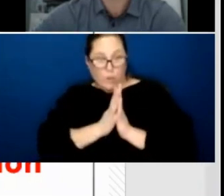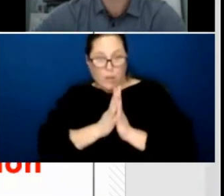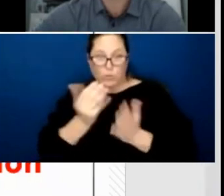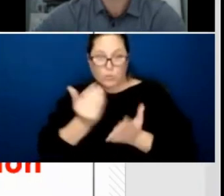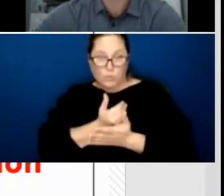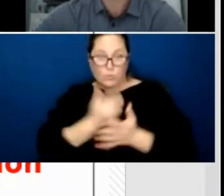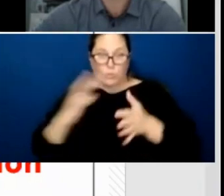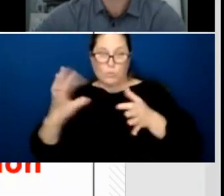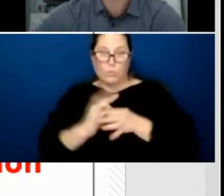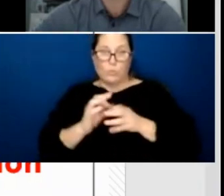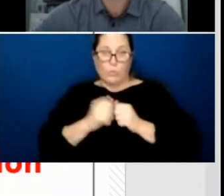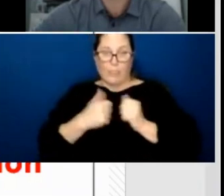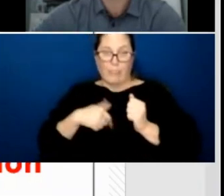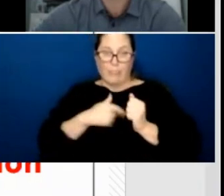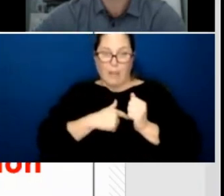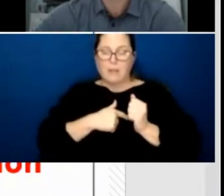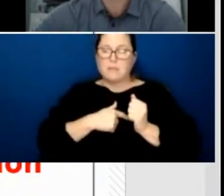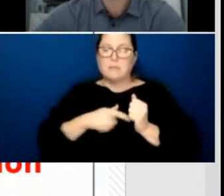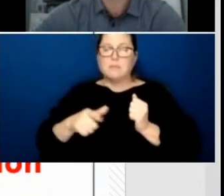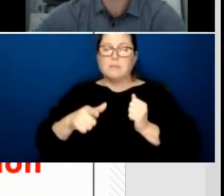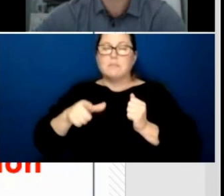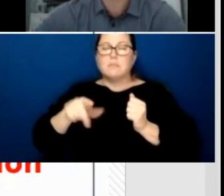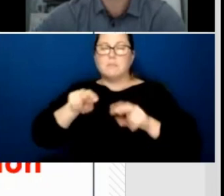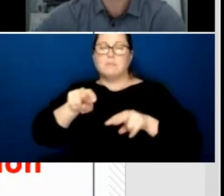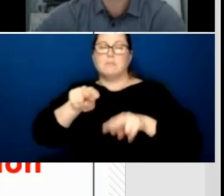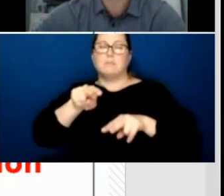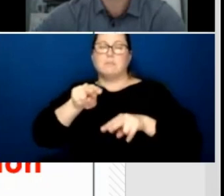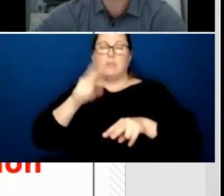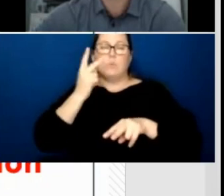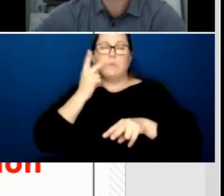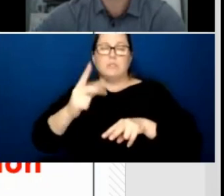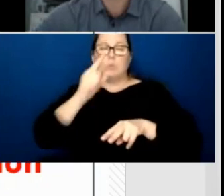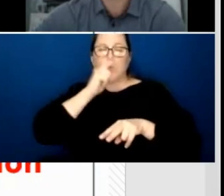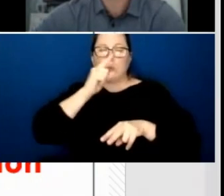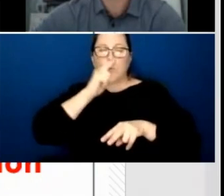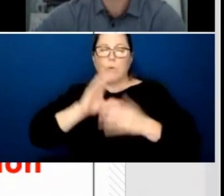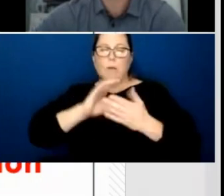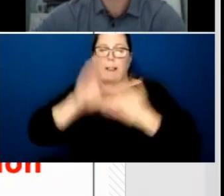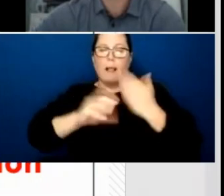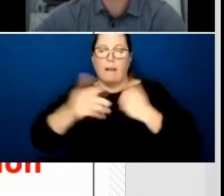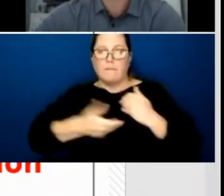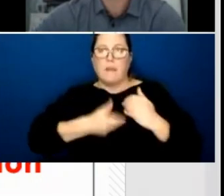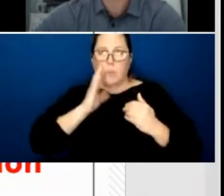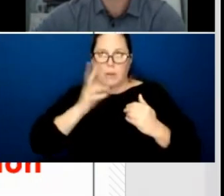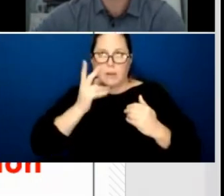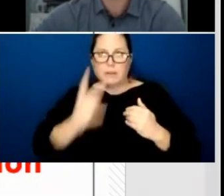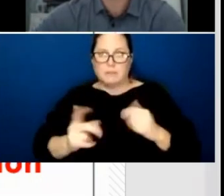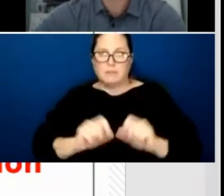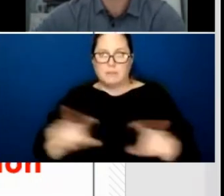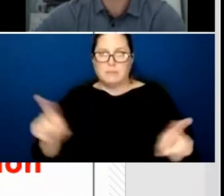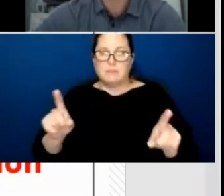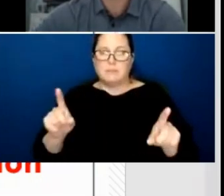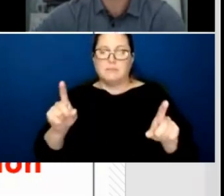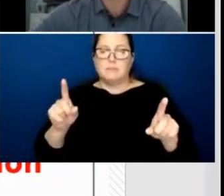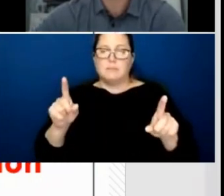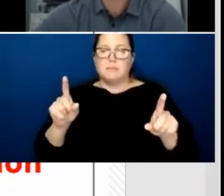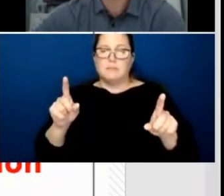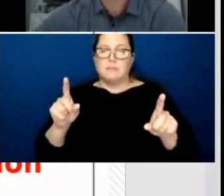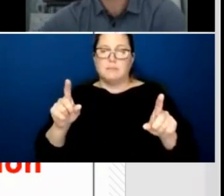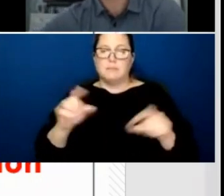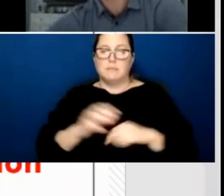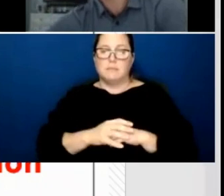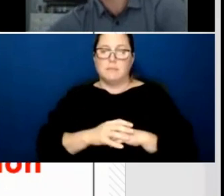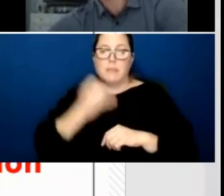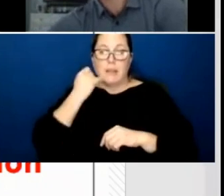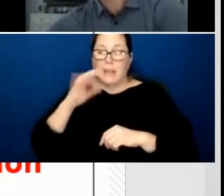Google invitation or a calendar invite later today. And if the time has not worked, just request another